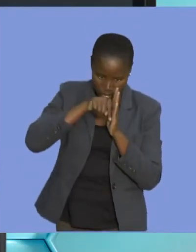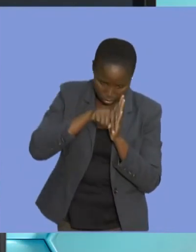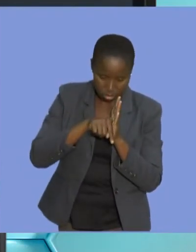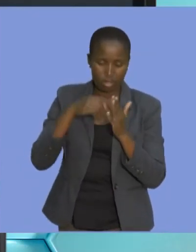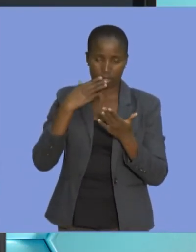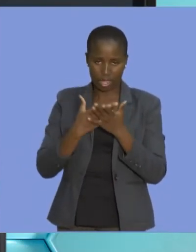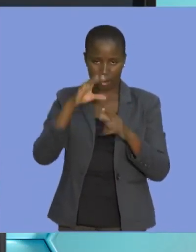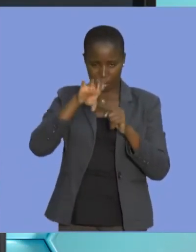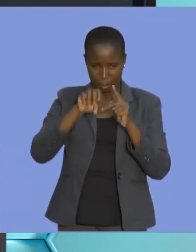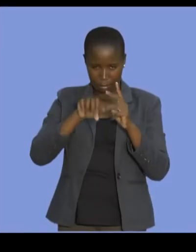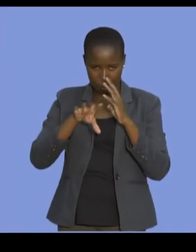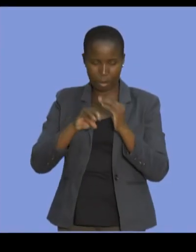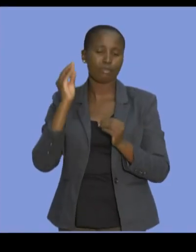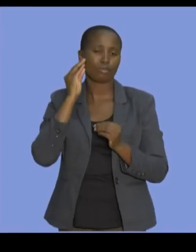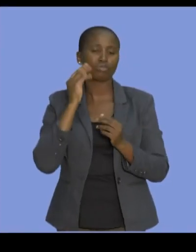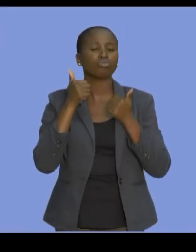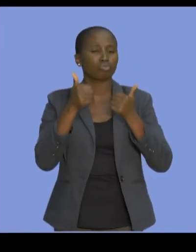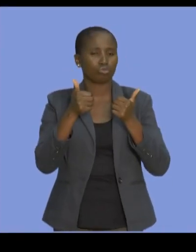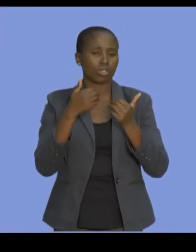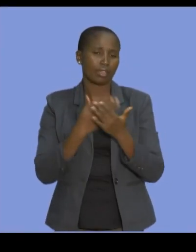data is consistent.